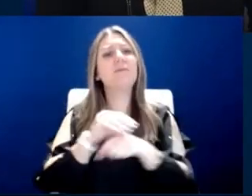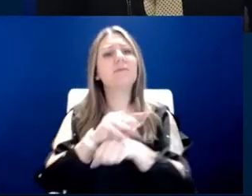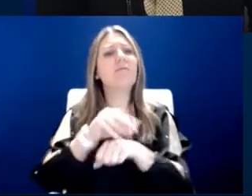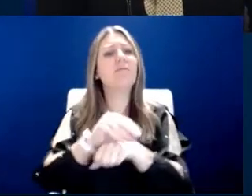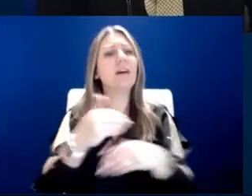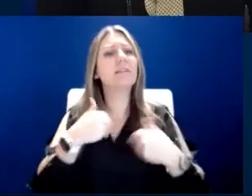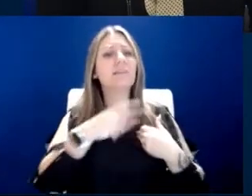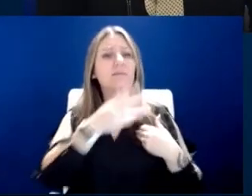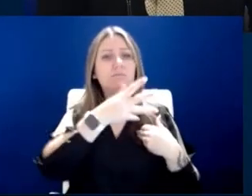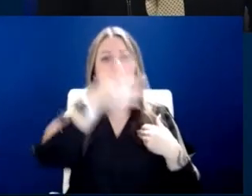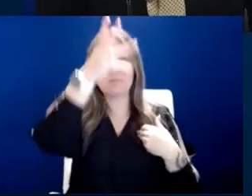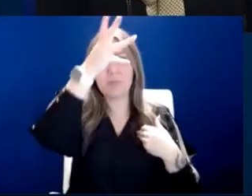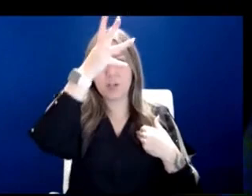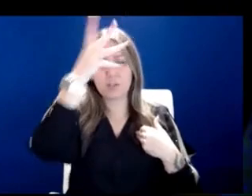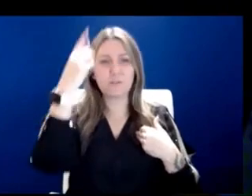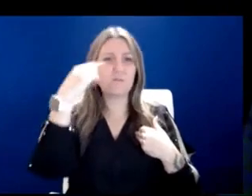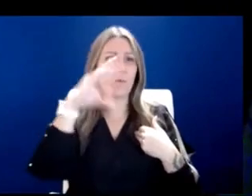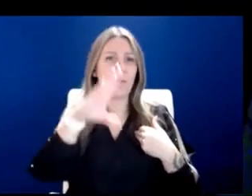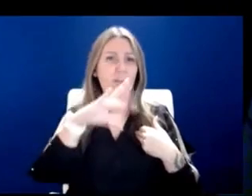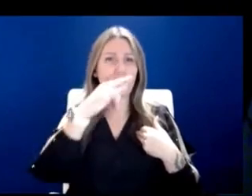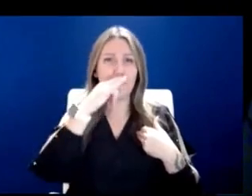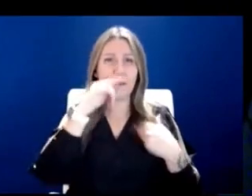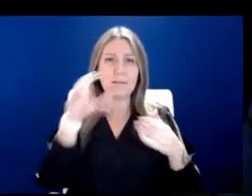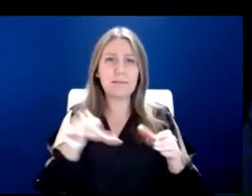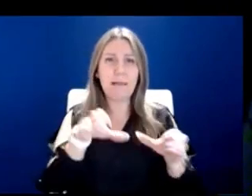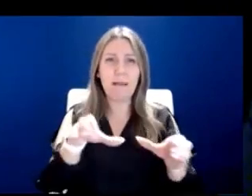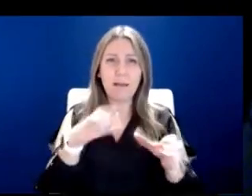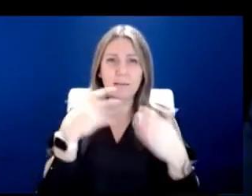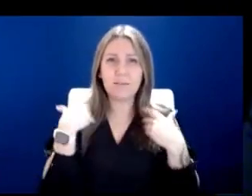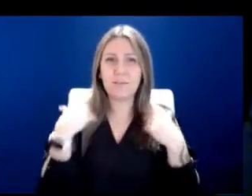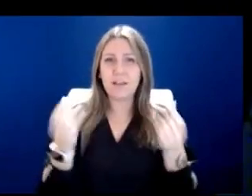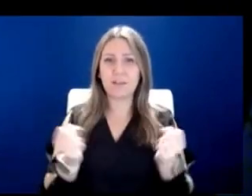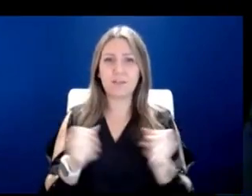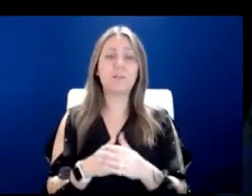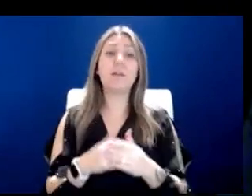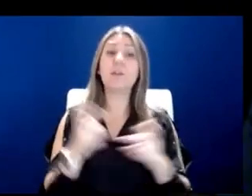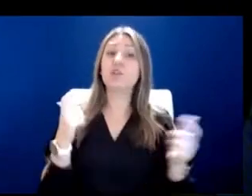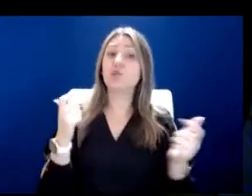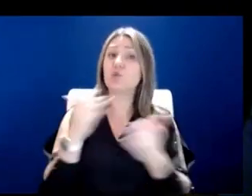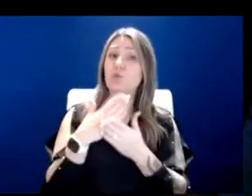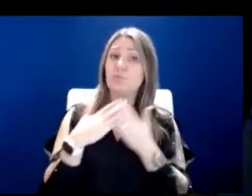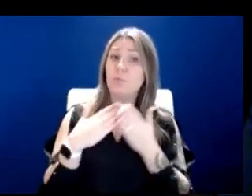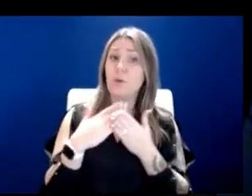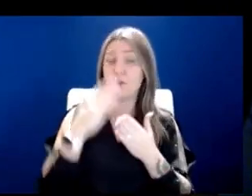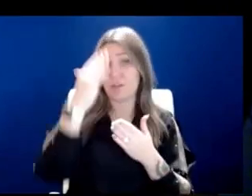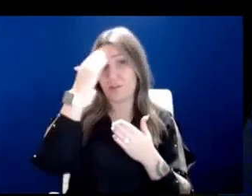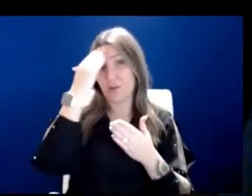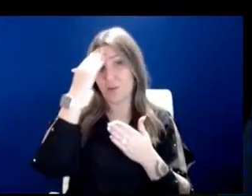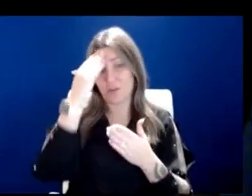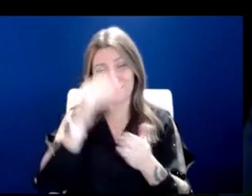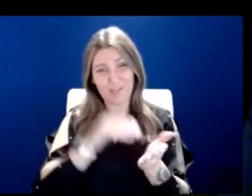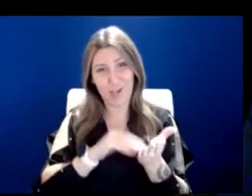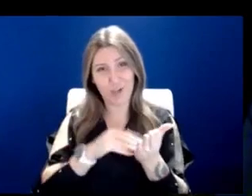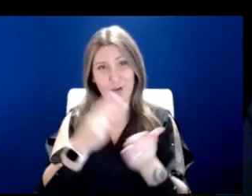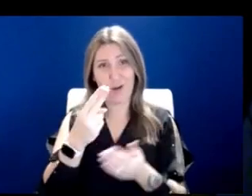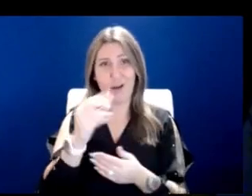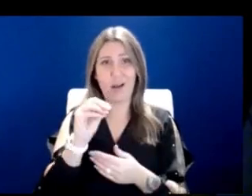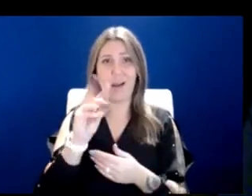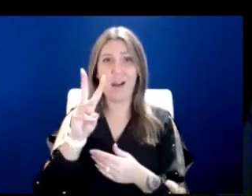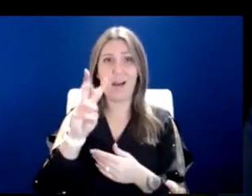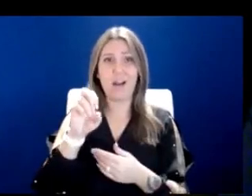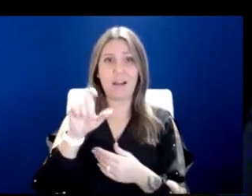there active and healthy? I think a big part of it, and I know Dr. Hawkinson talks about it, but the pandemic isn't